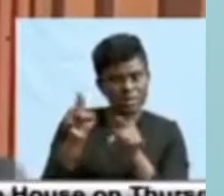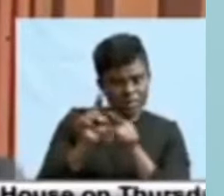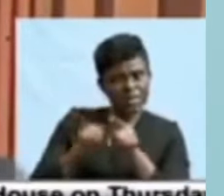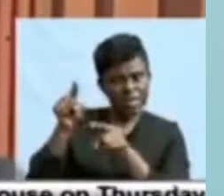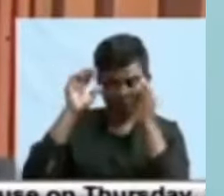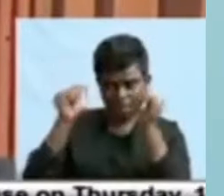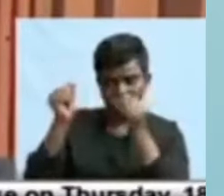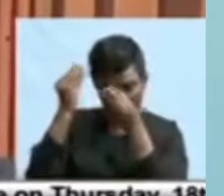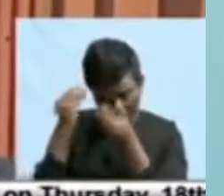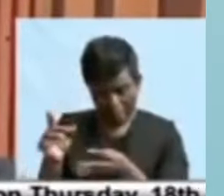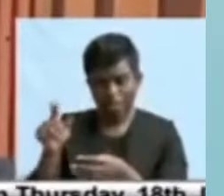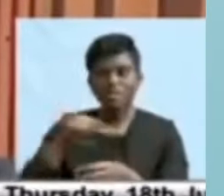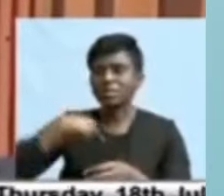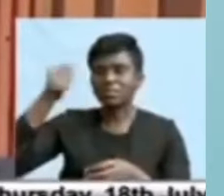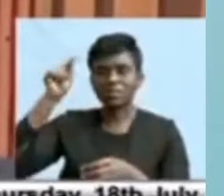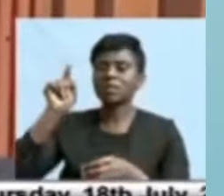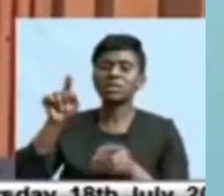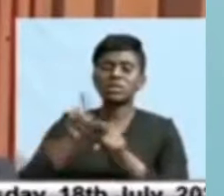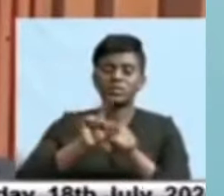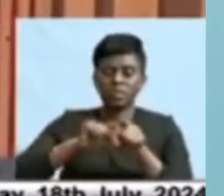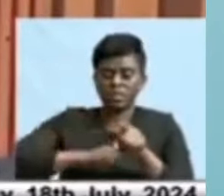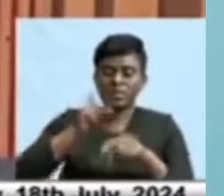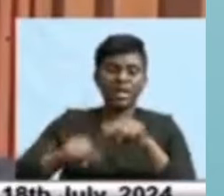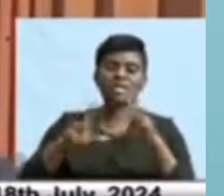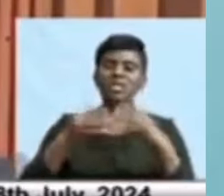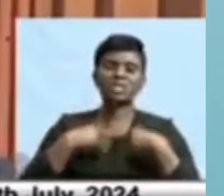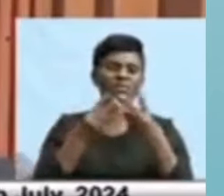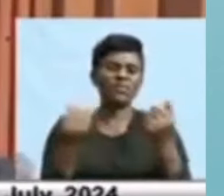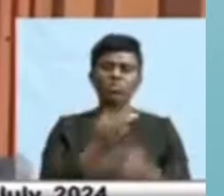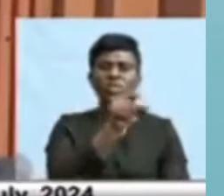Republican president. We shall not accept a crop of few